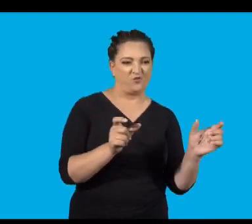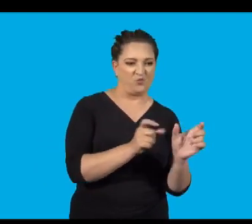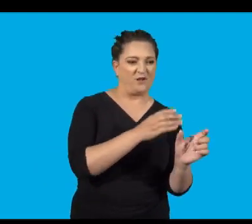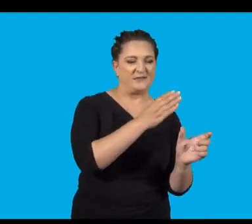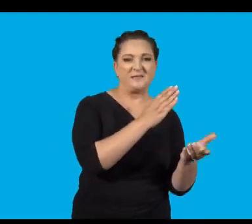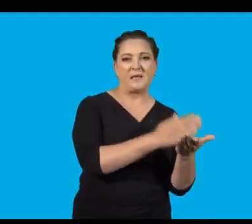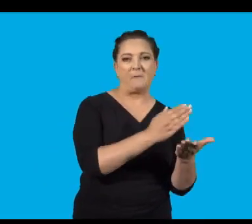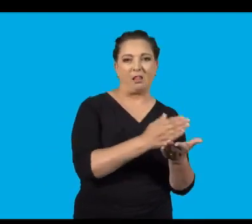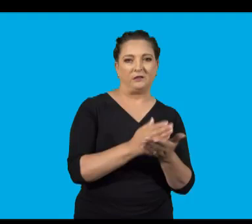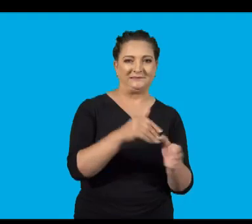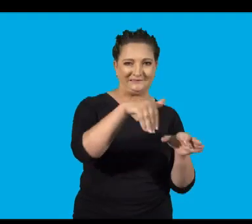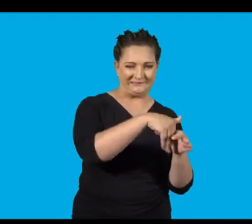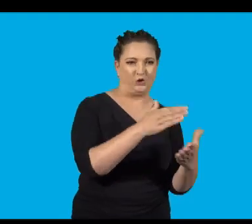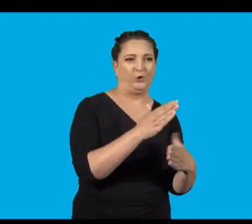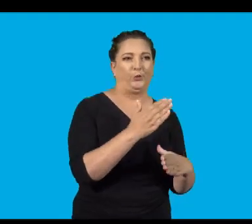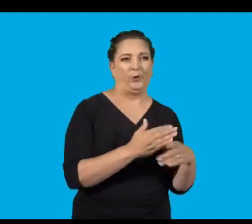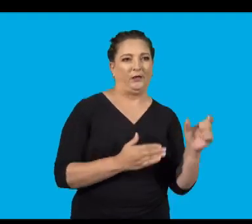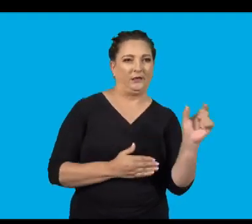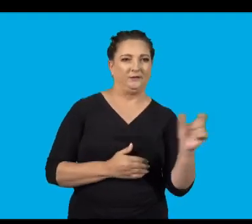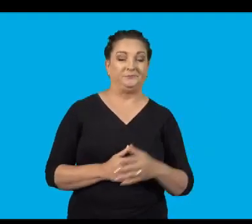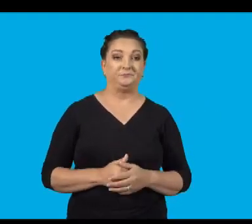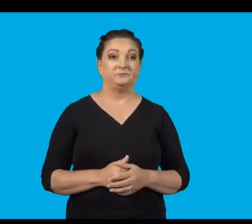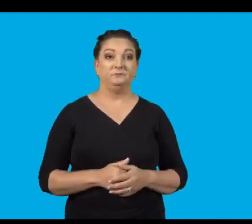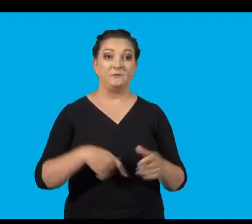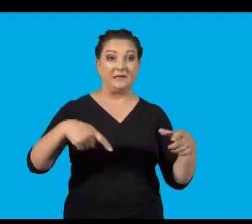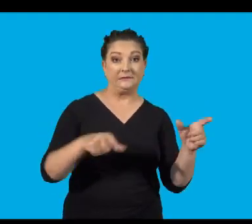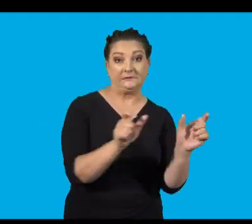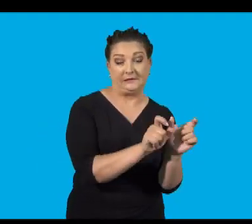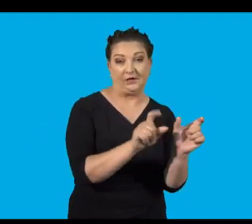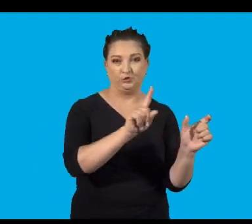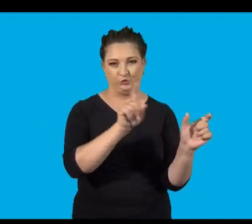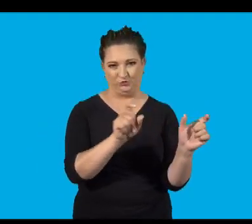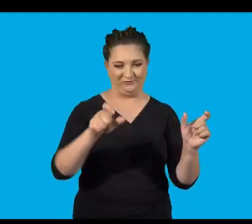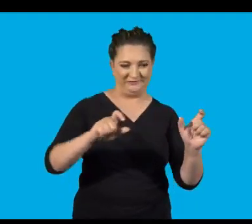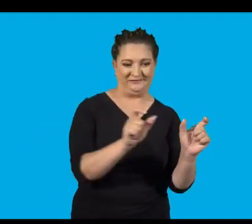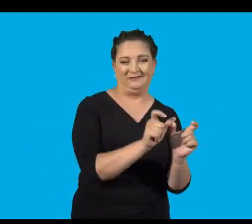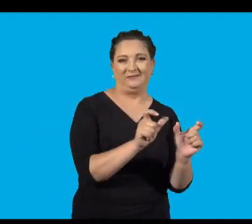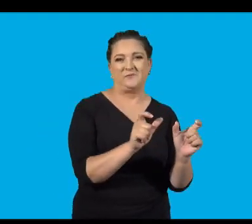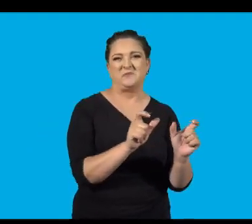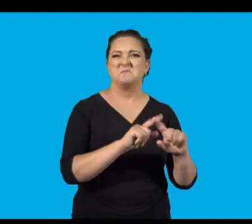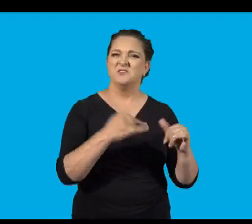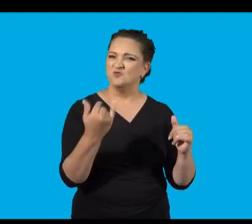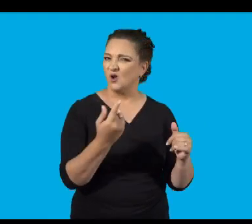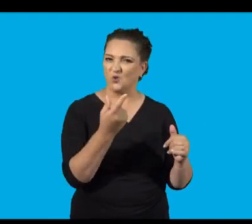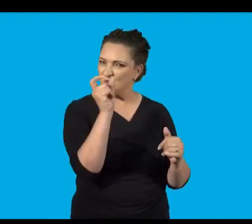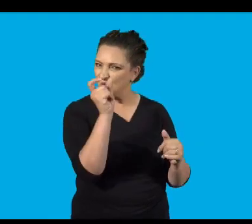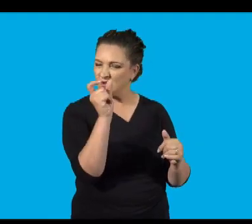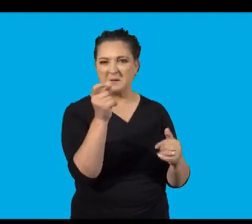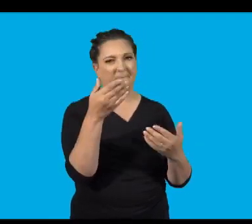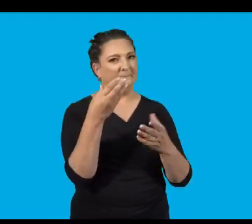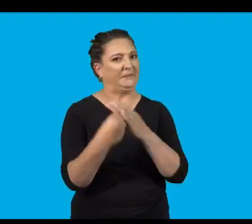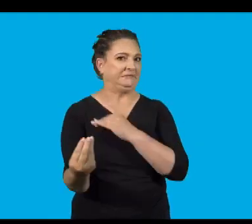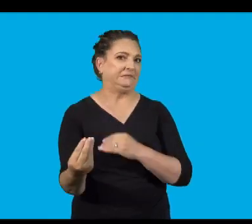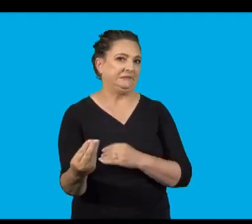right? Complete the following tag question. Now look at your instruction, it says tag question, and in this case you write only